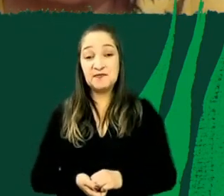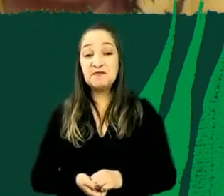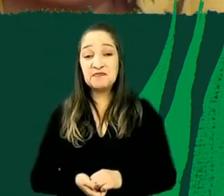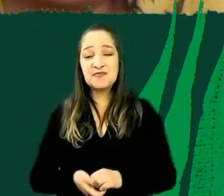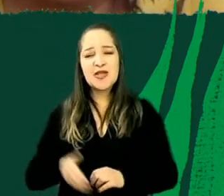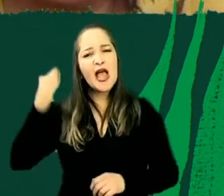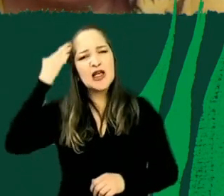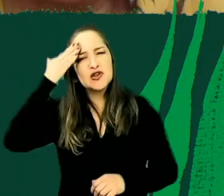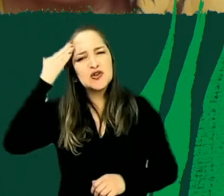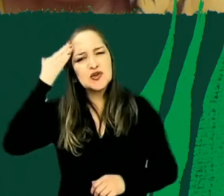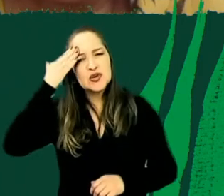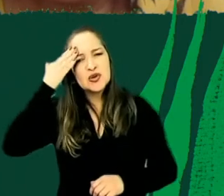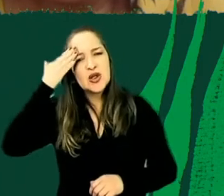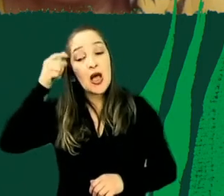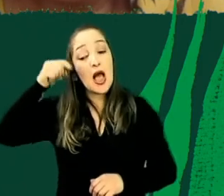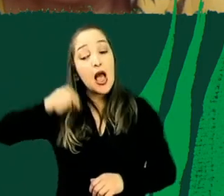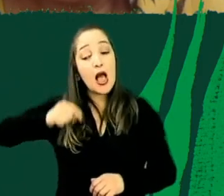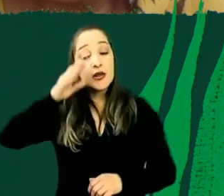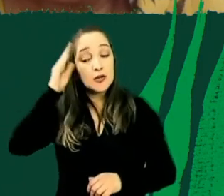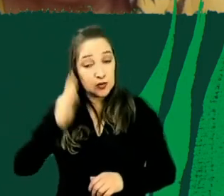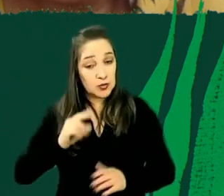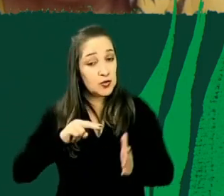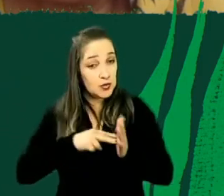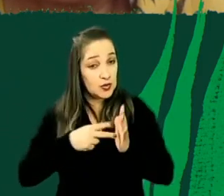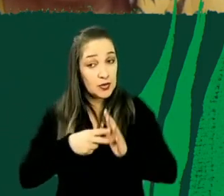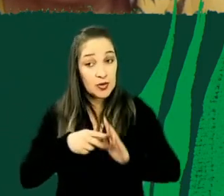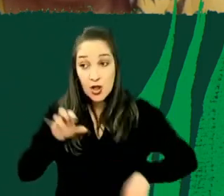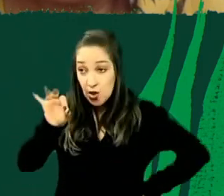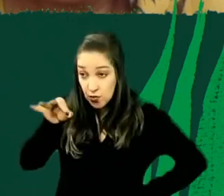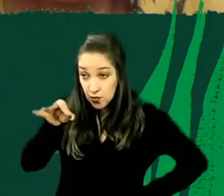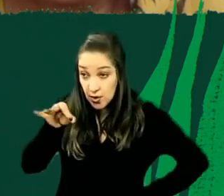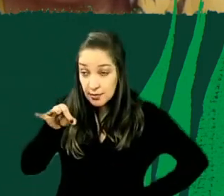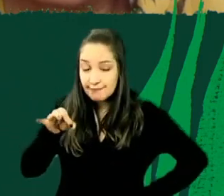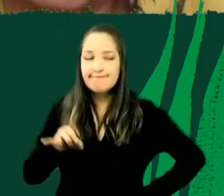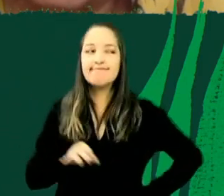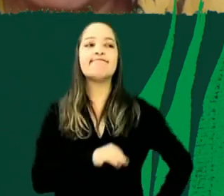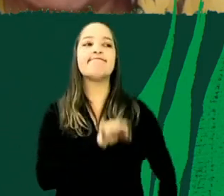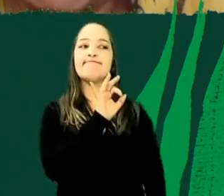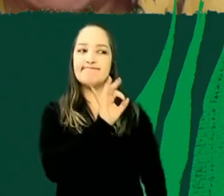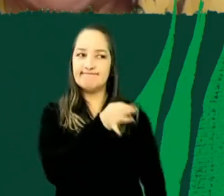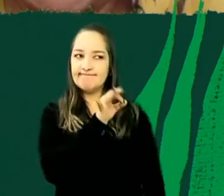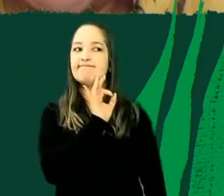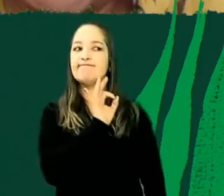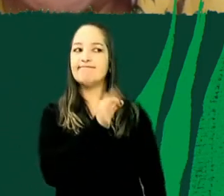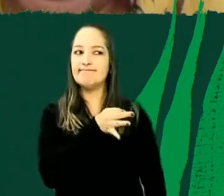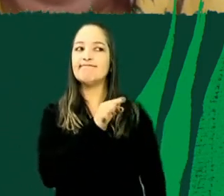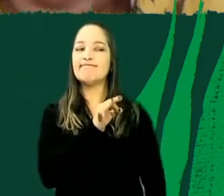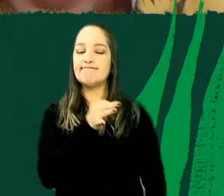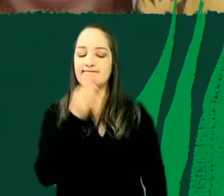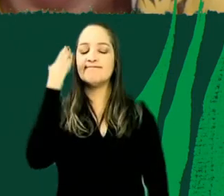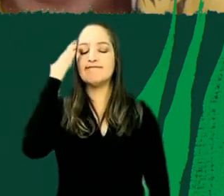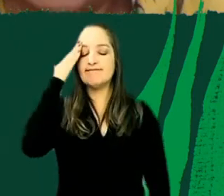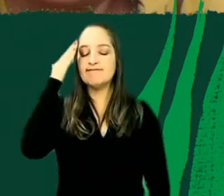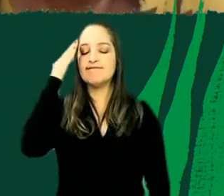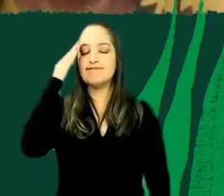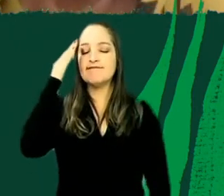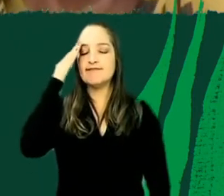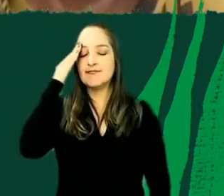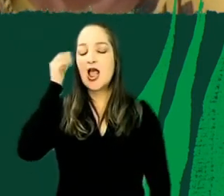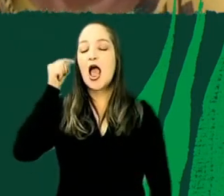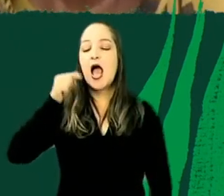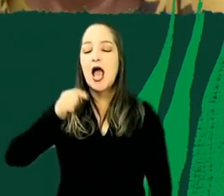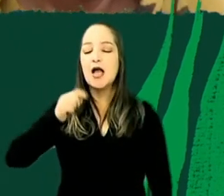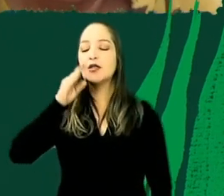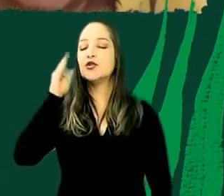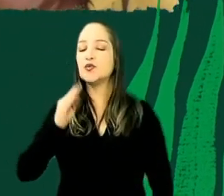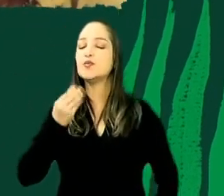And we know quite well what that means in Brazil, right, Djamila? Oh, yeah, and how, right? We know exactly what